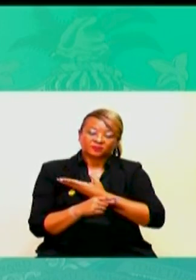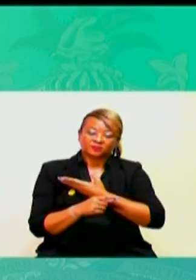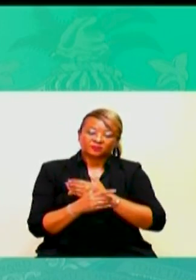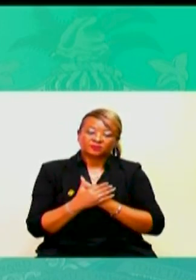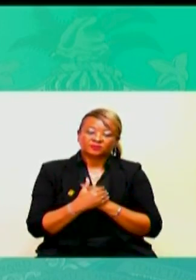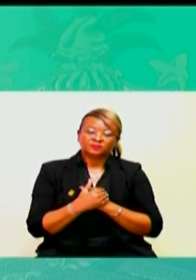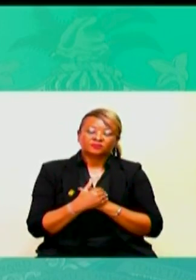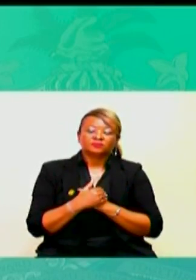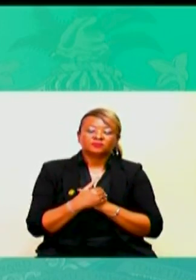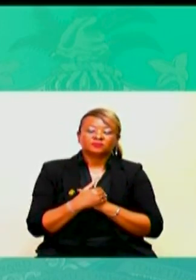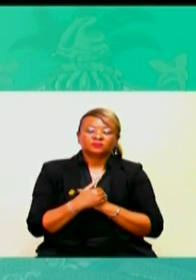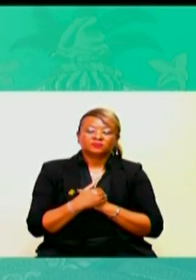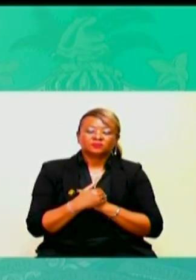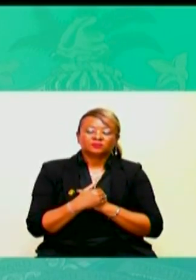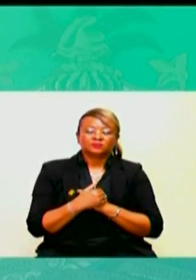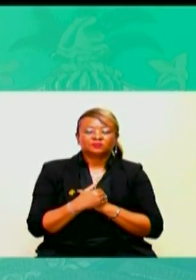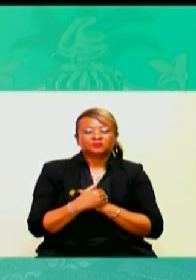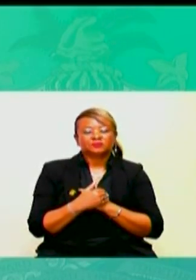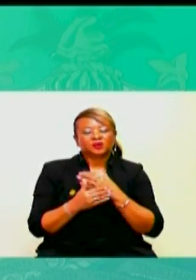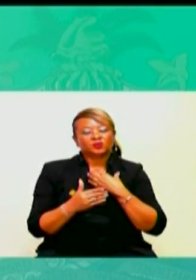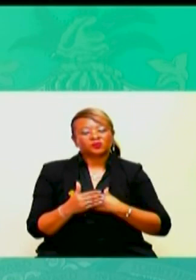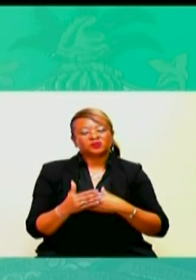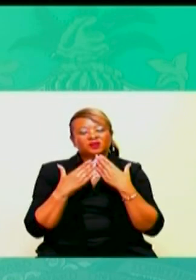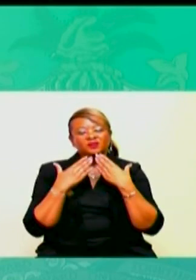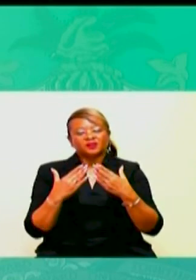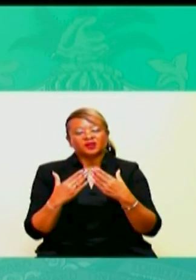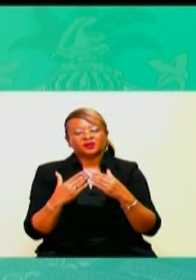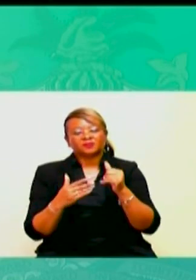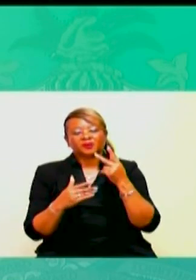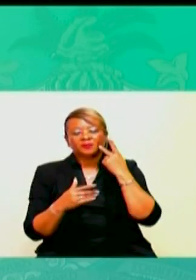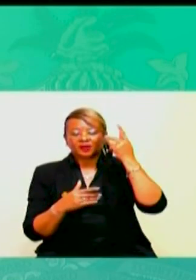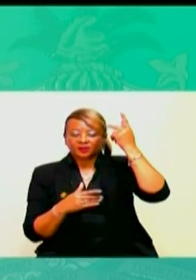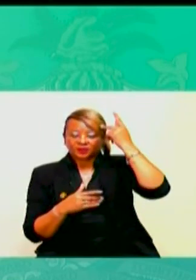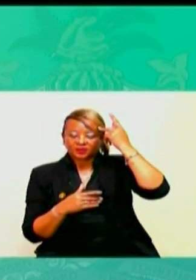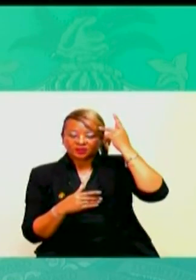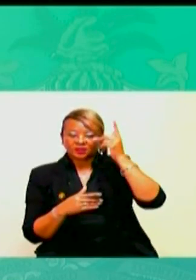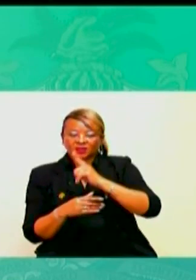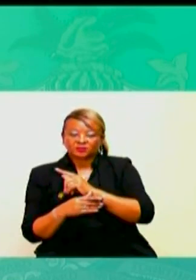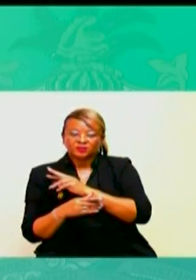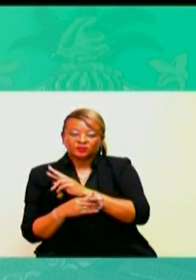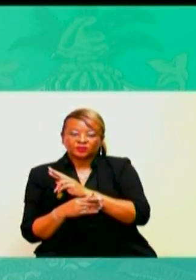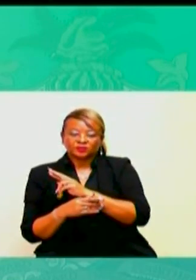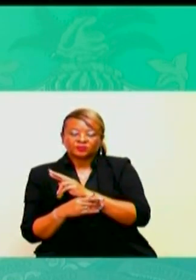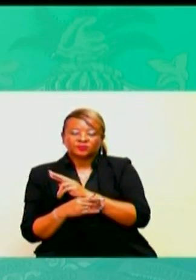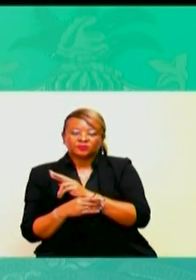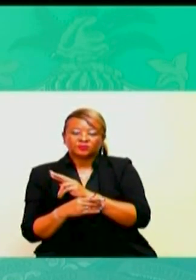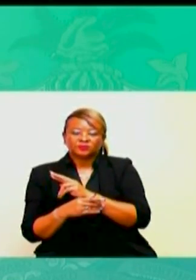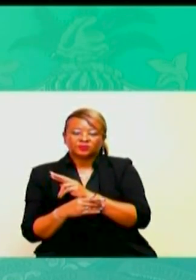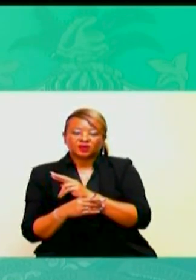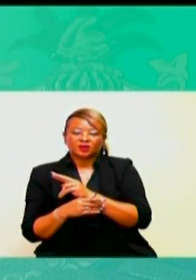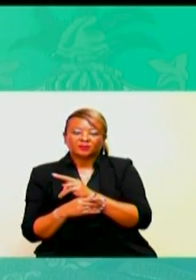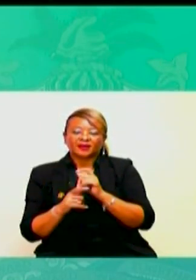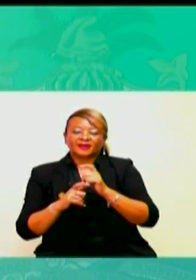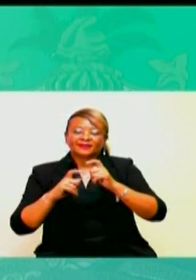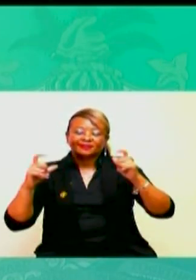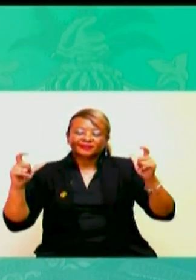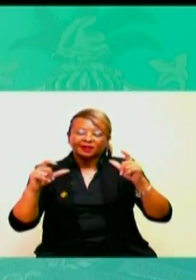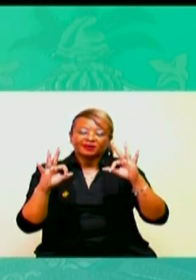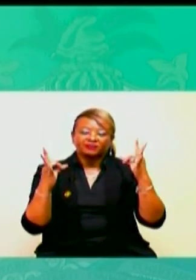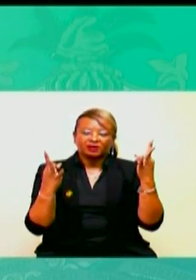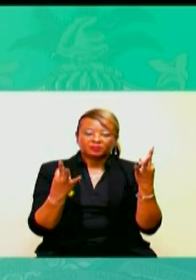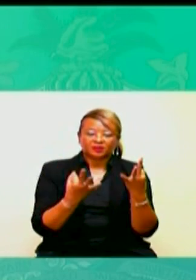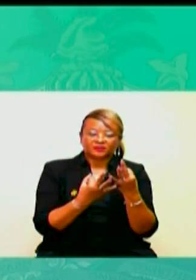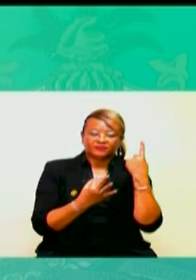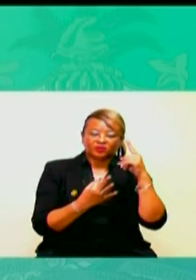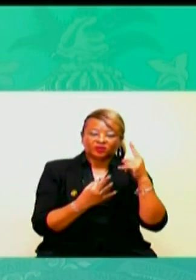Madam Speaker, I wish to thank my parents, Leslie and Ruth Cornish, and my entire family for